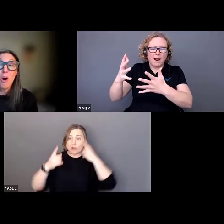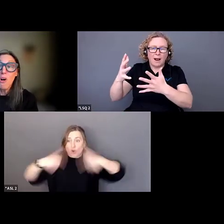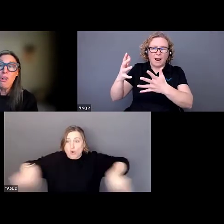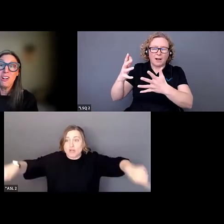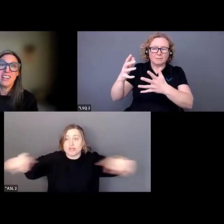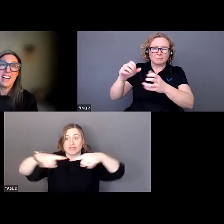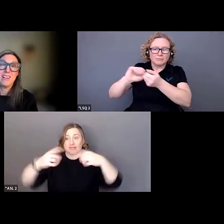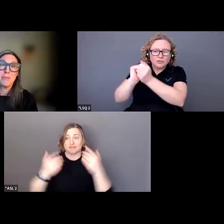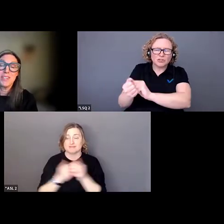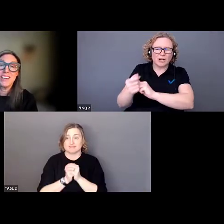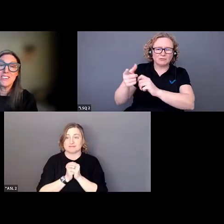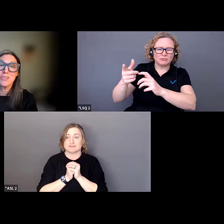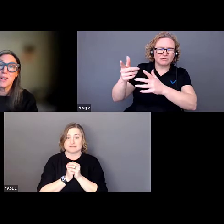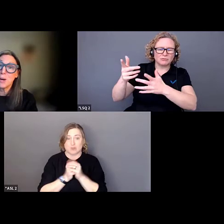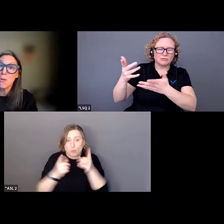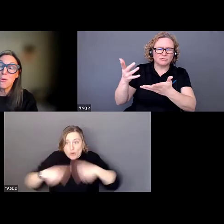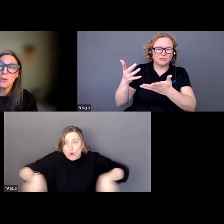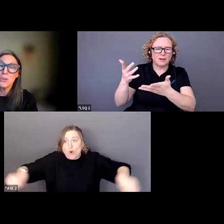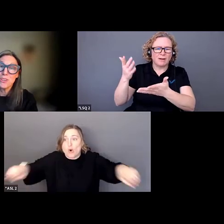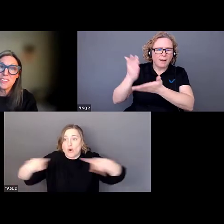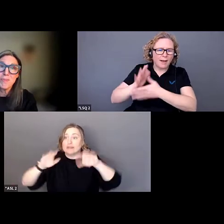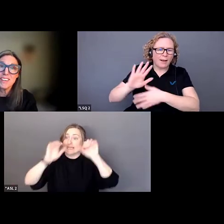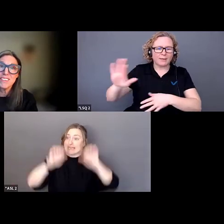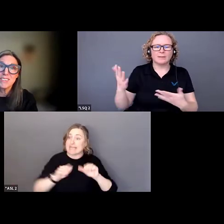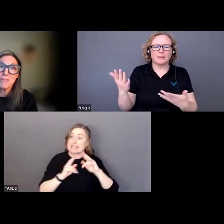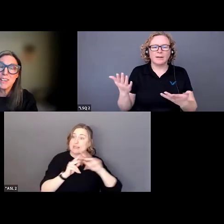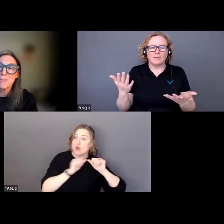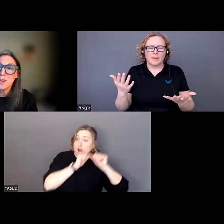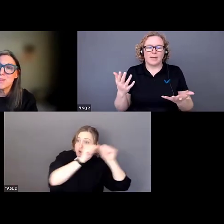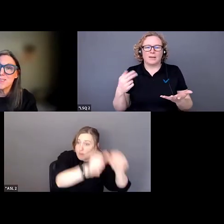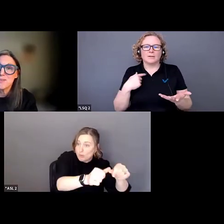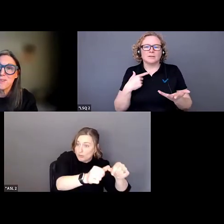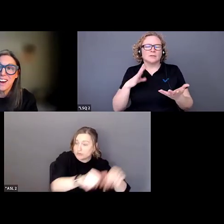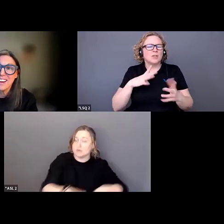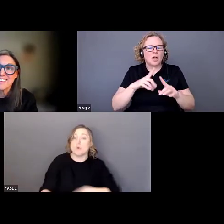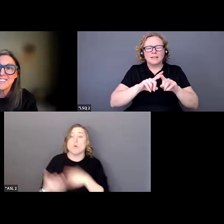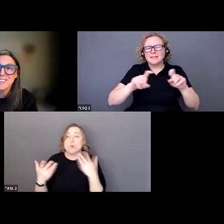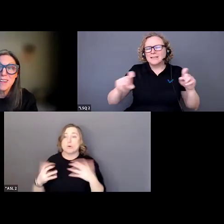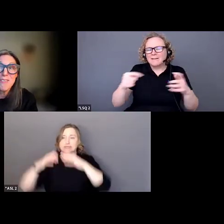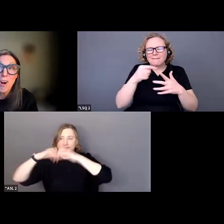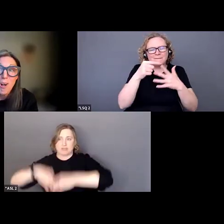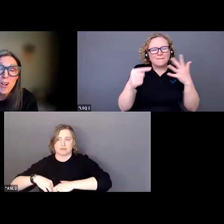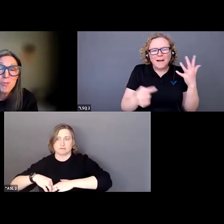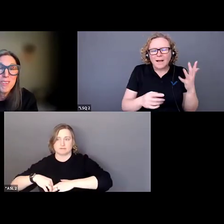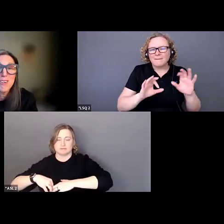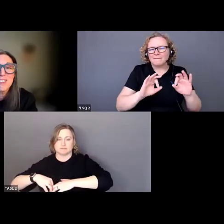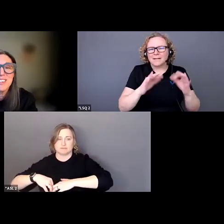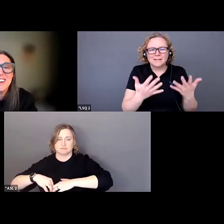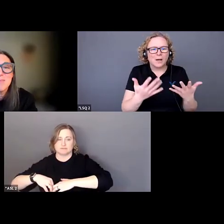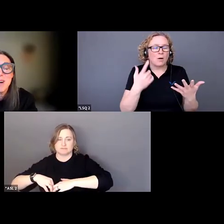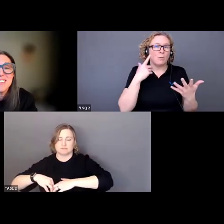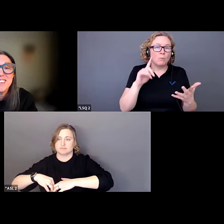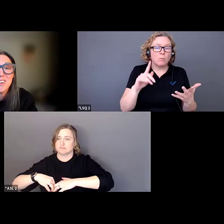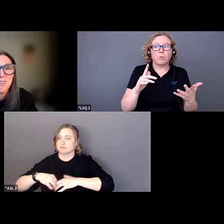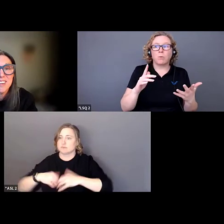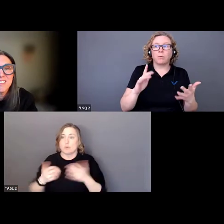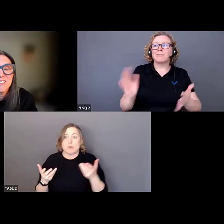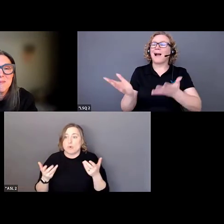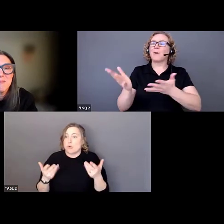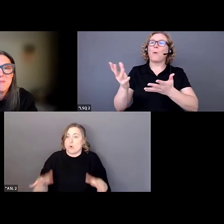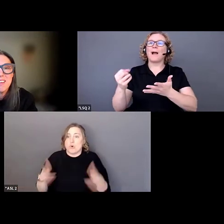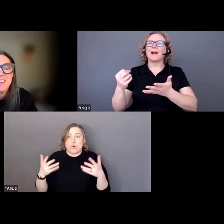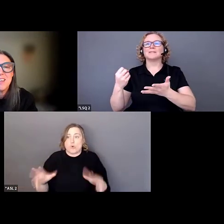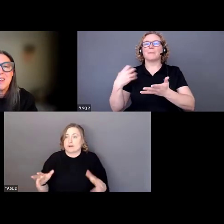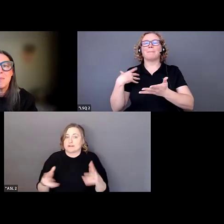because we all have the potential to uphold or dismantle white supremacy through our actions. We have all been socialized by these